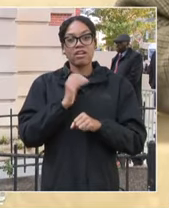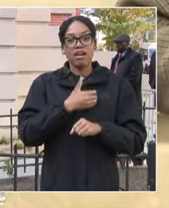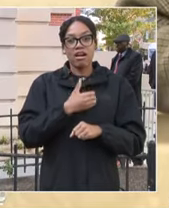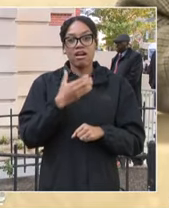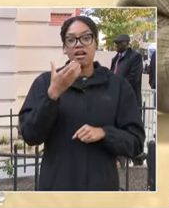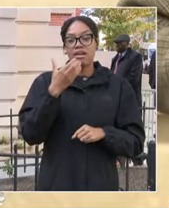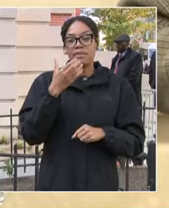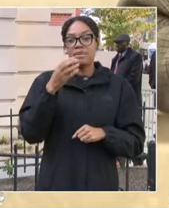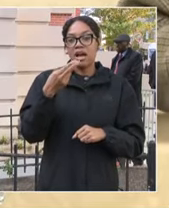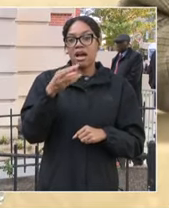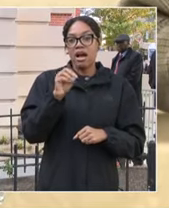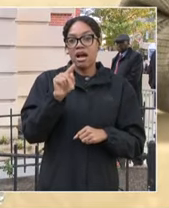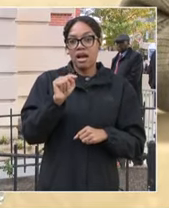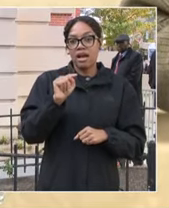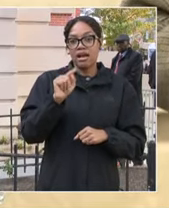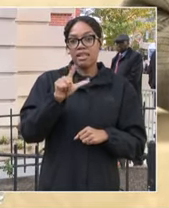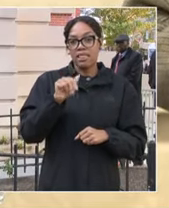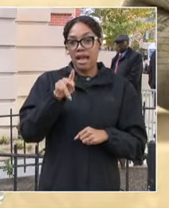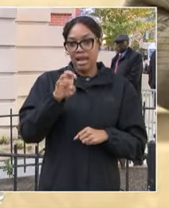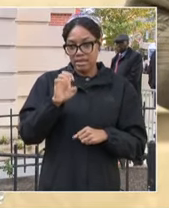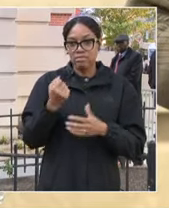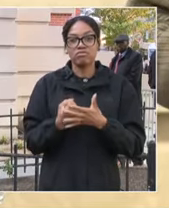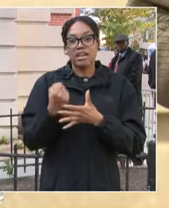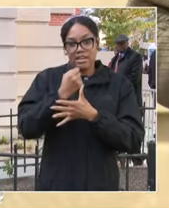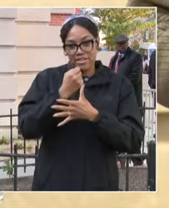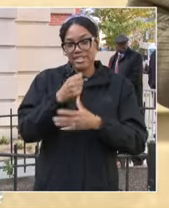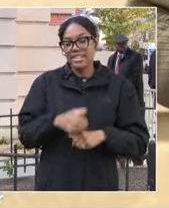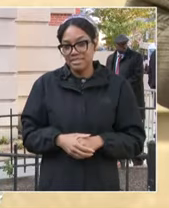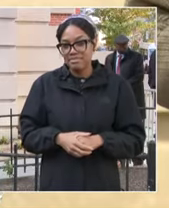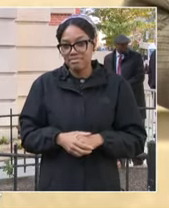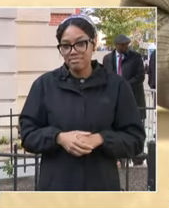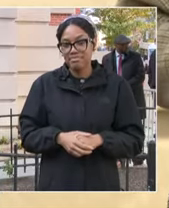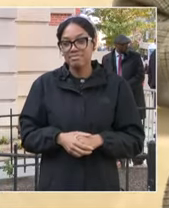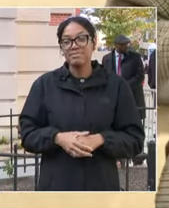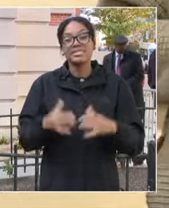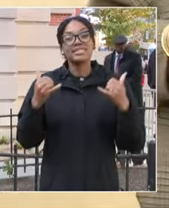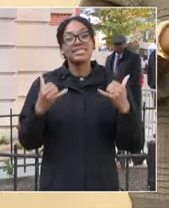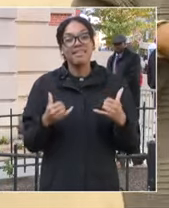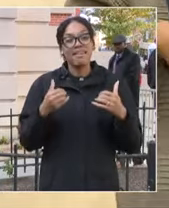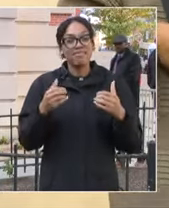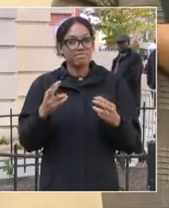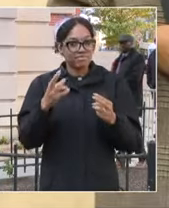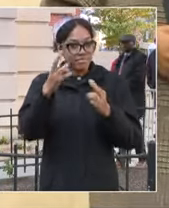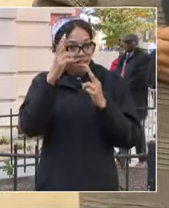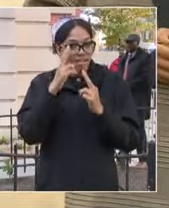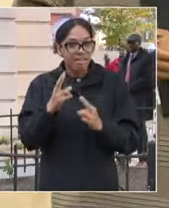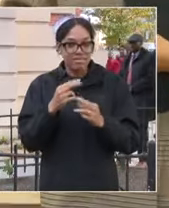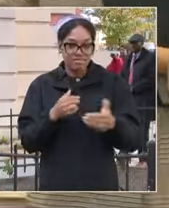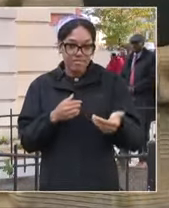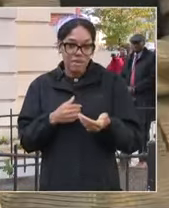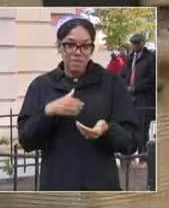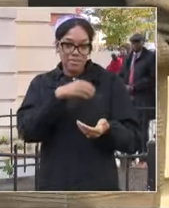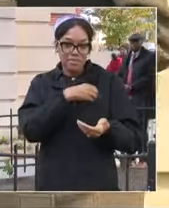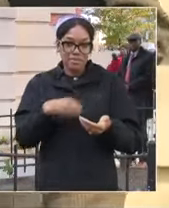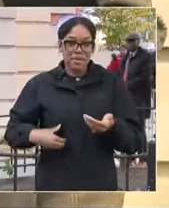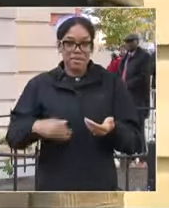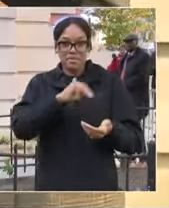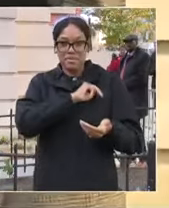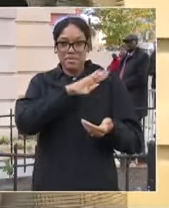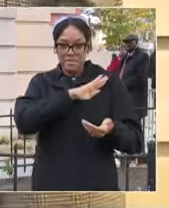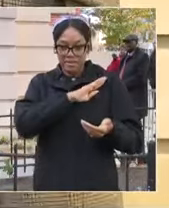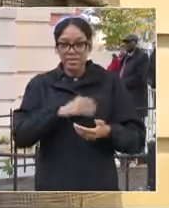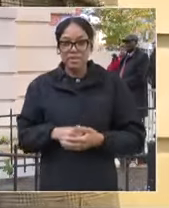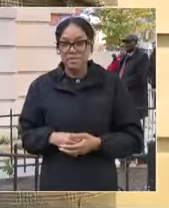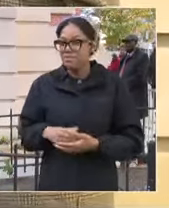priority. And now here's my honor to say, please welcome Mayor Muriel Bowser. Thank you. You're